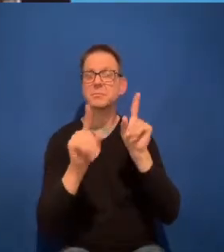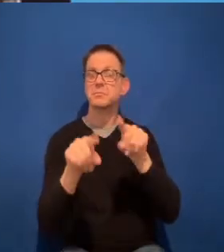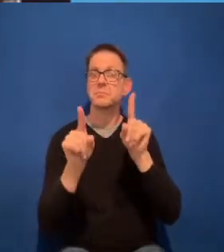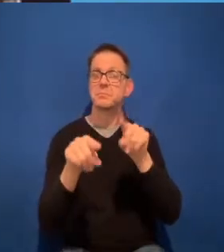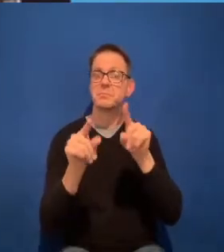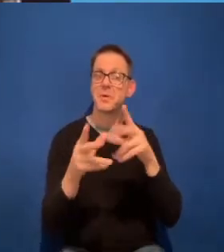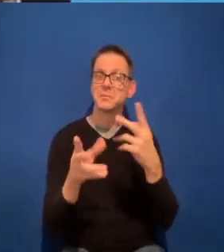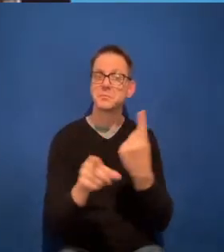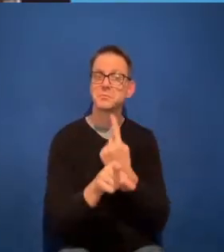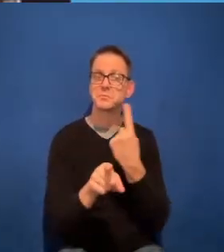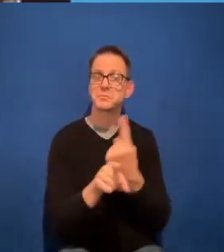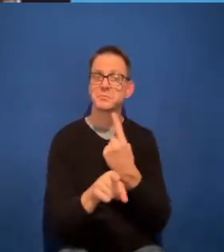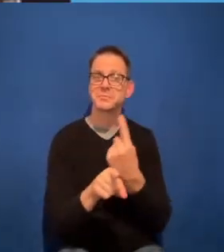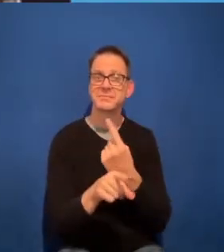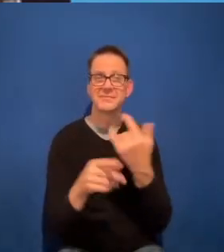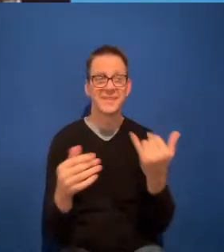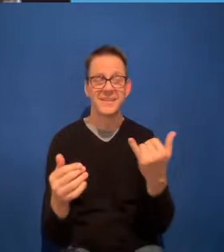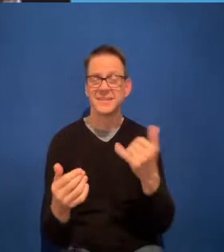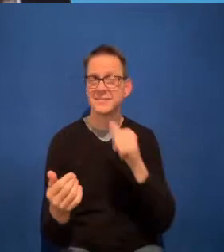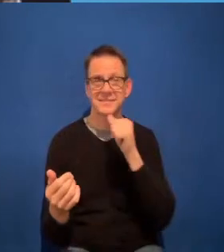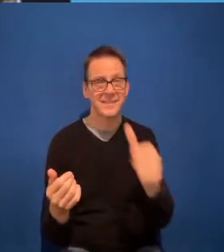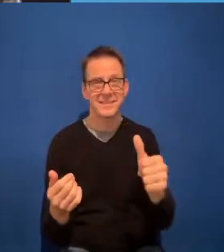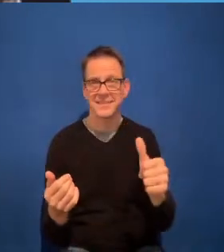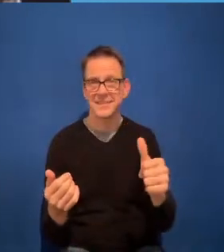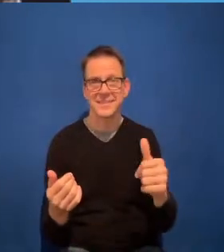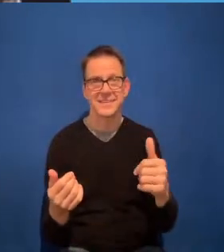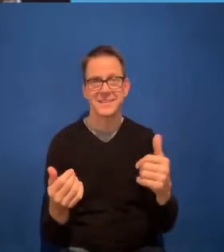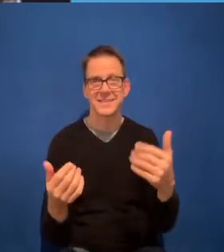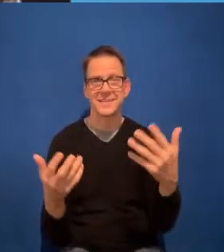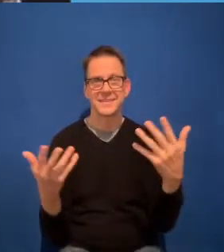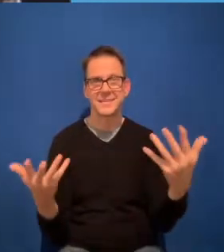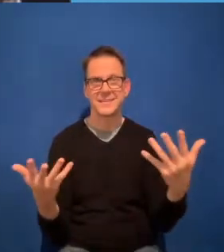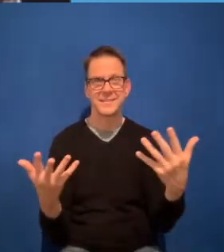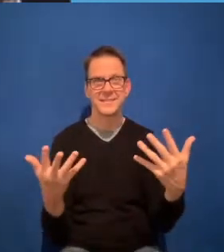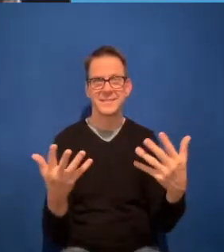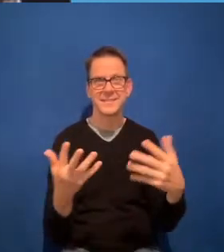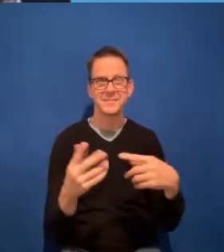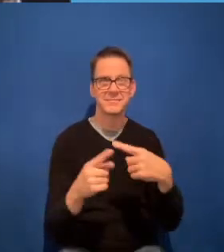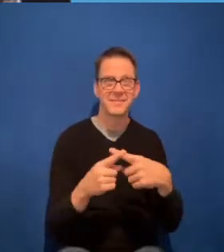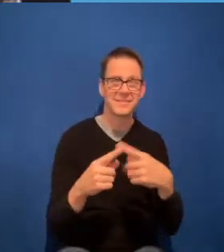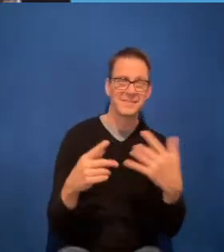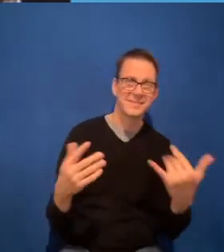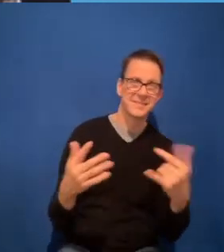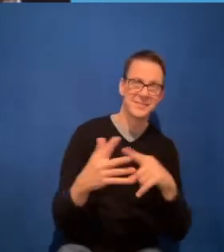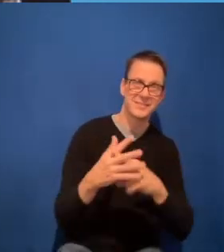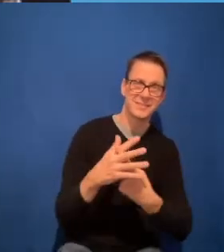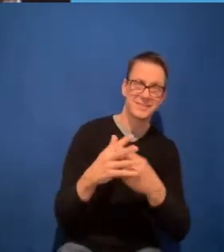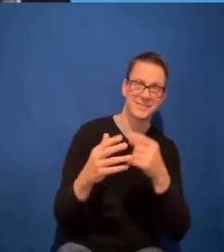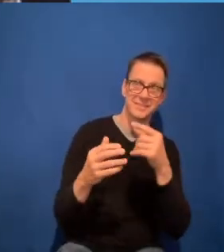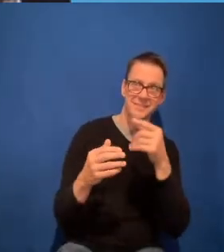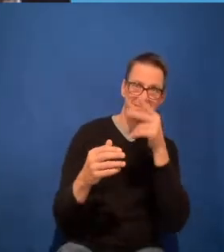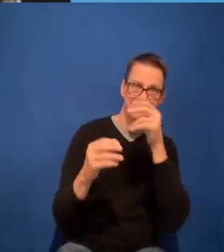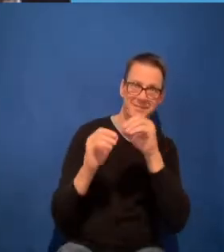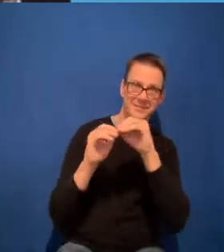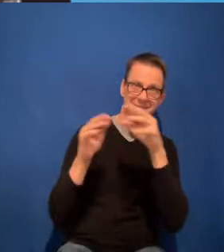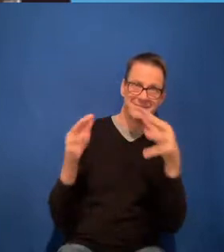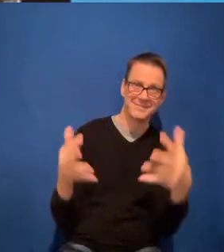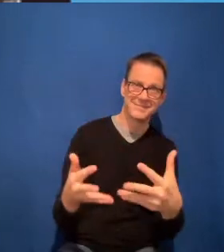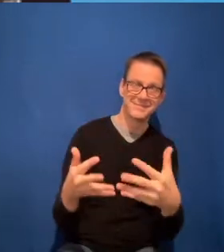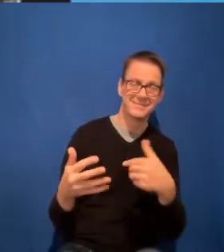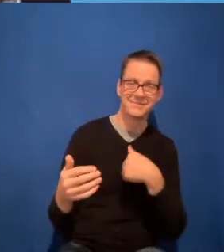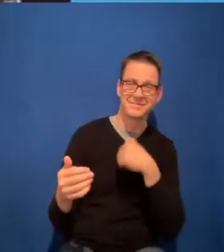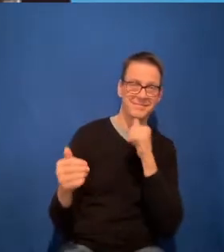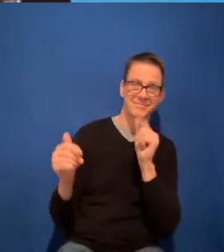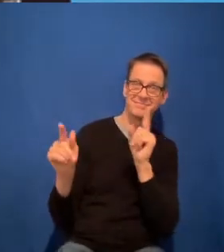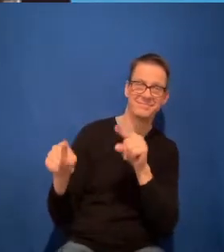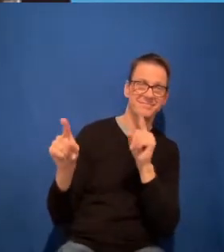regularly when I'm not feeling great, but I definitely did not during the beginning of the pandemic, which